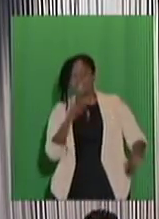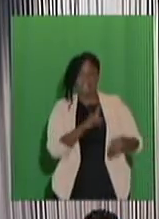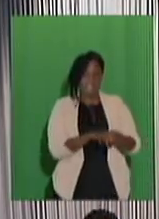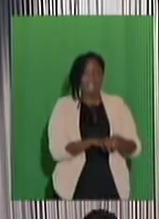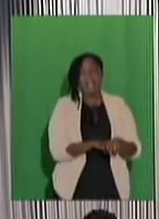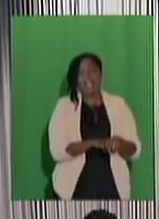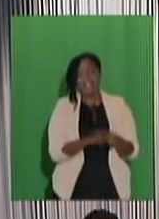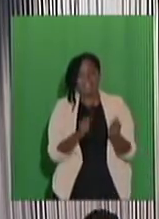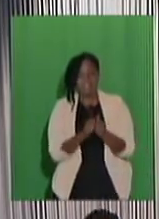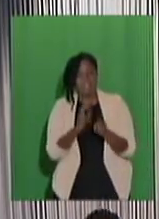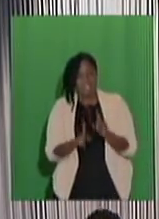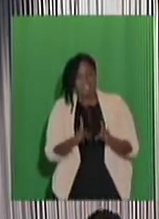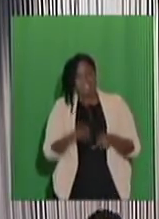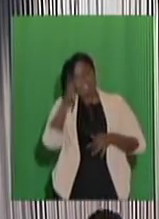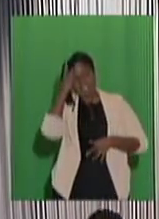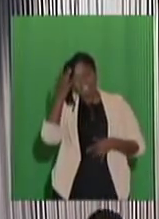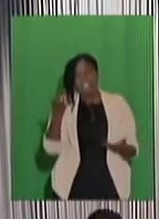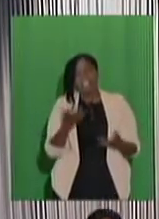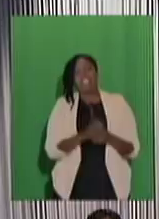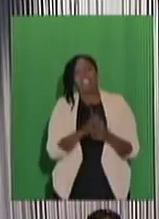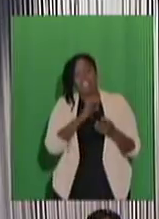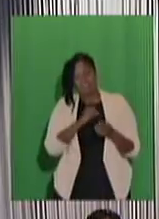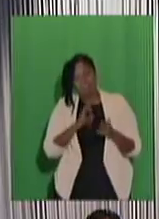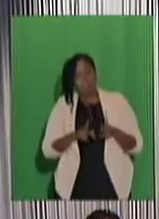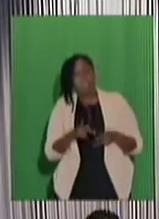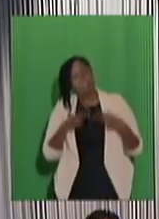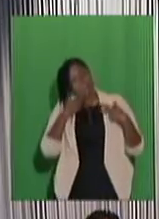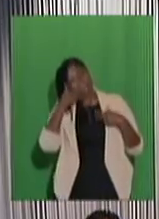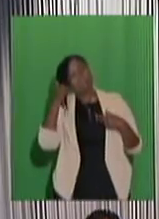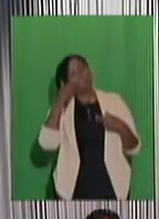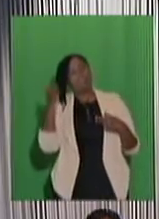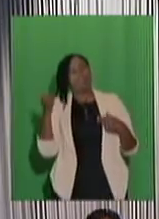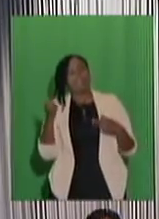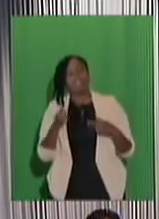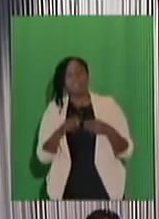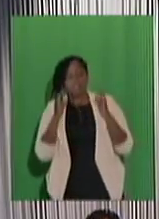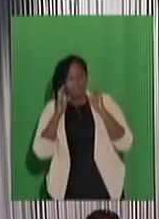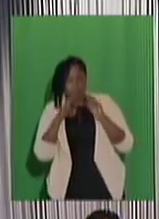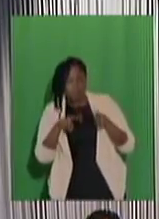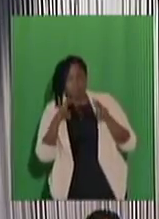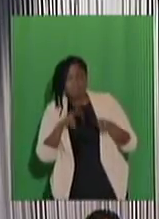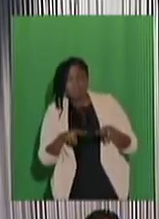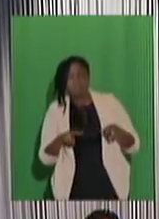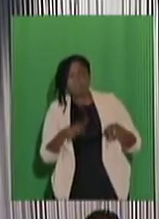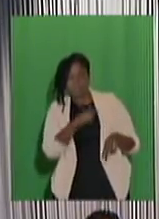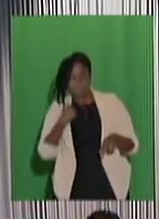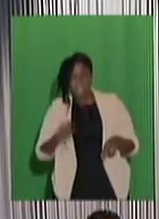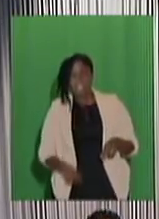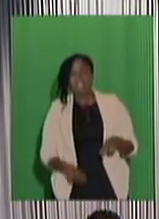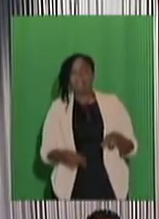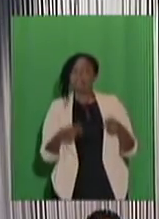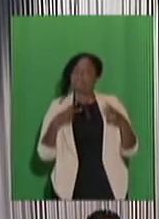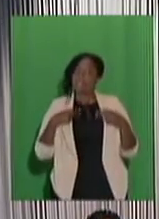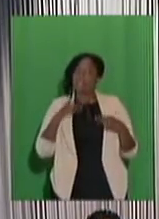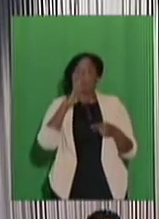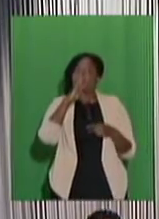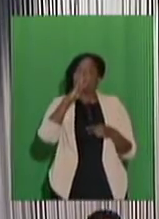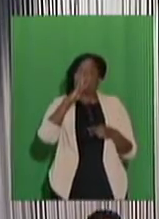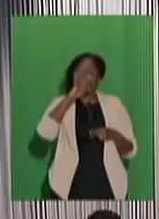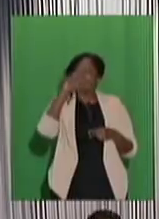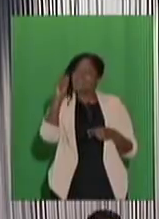more people to recover. Are we taking encouragement from China's figures that they have a 4% death